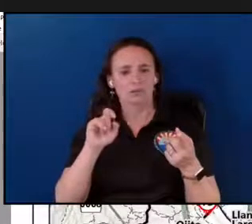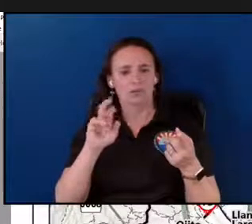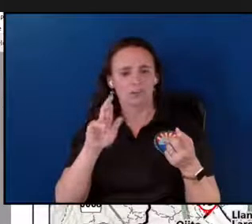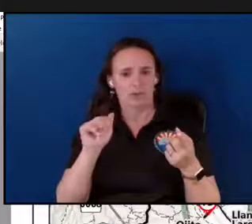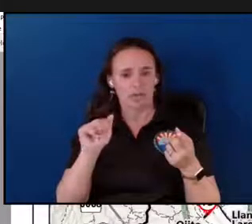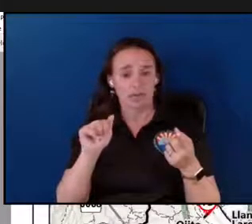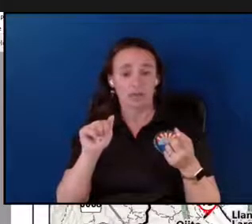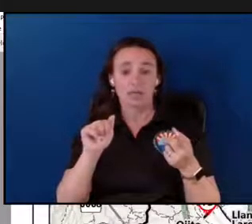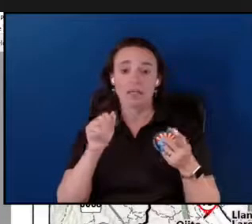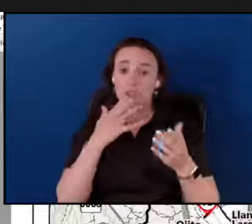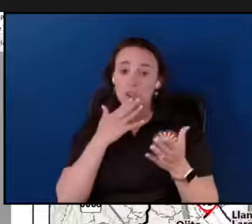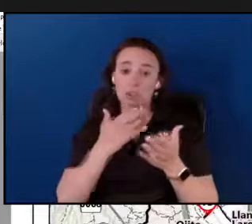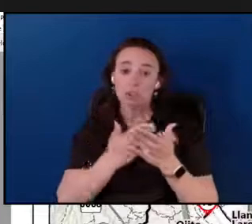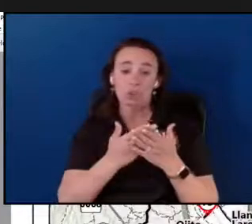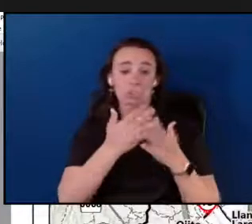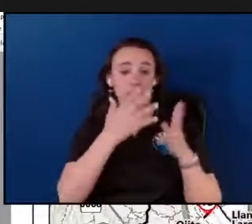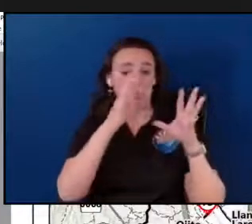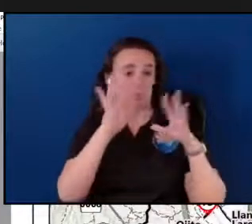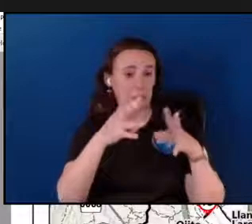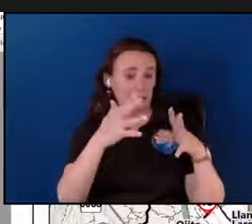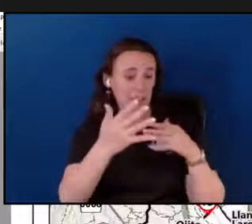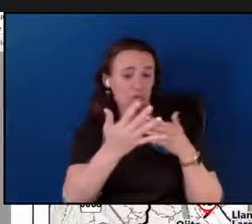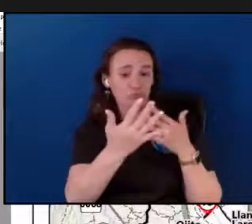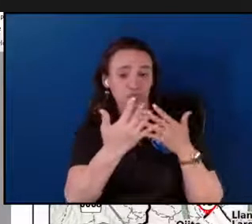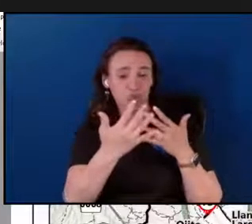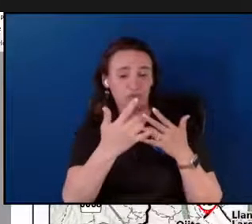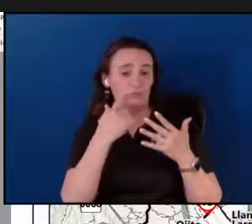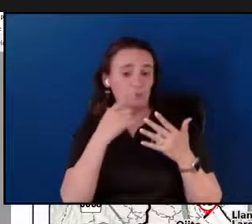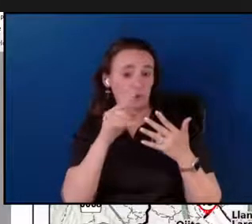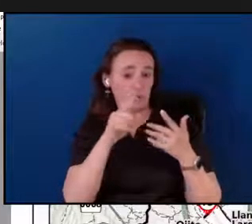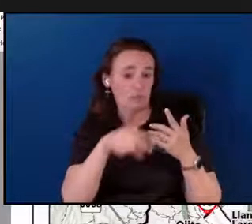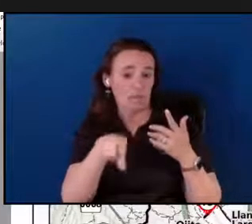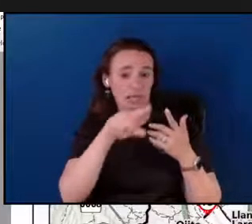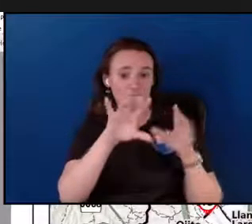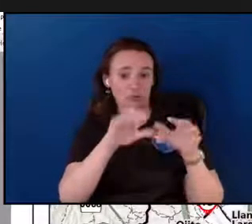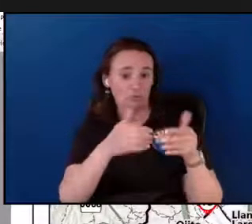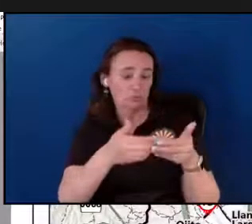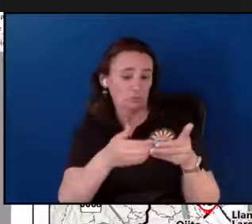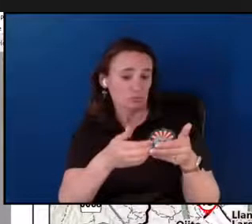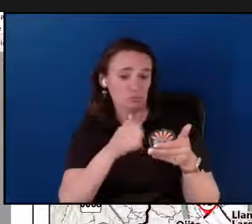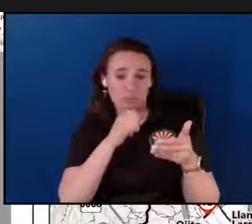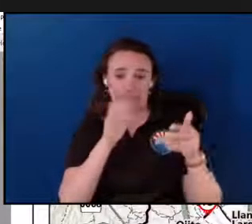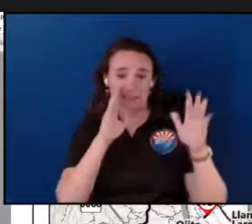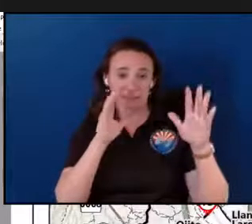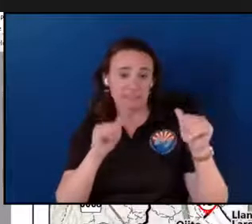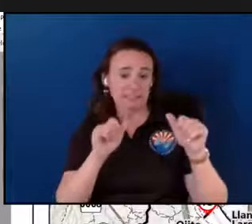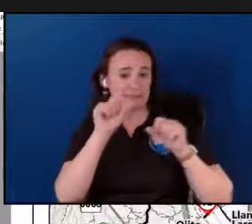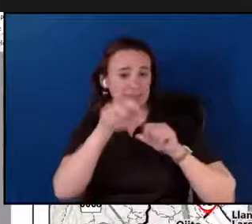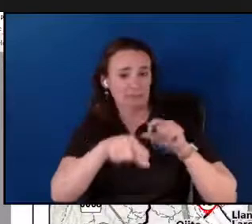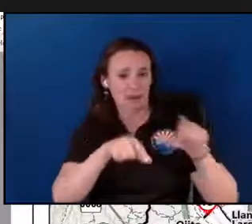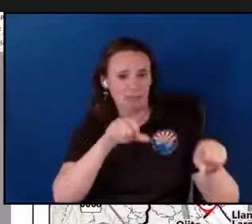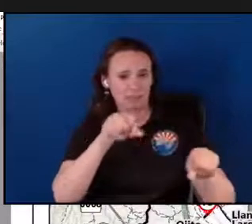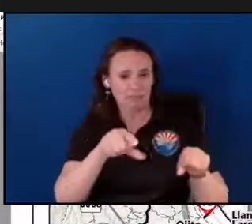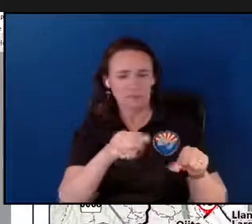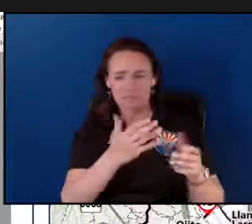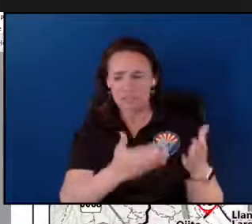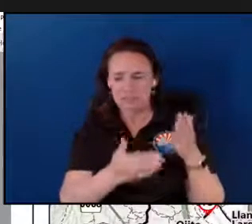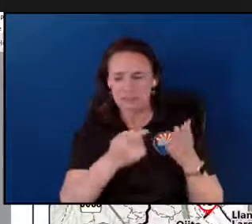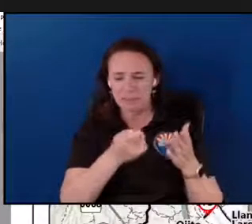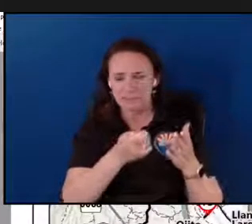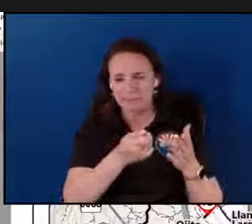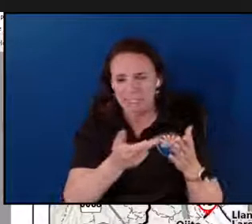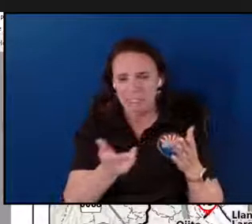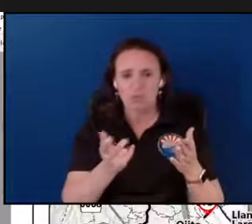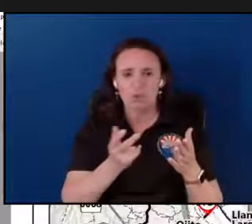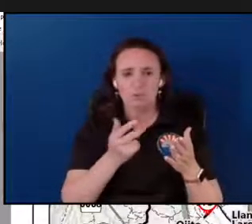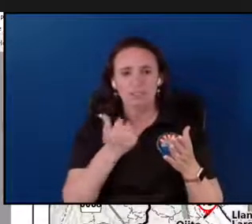favorable winds for those folks once again tomorrow. Not expecting any spots. There may be some sleeper spots outside in the green that